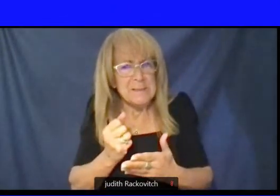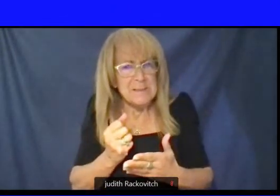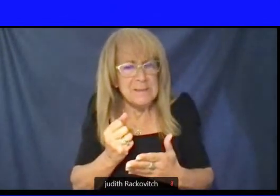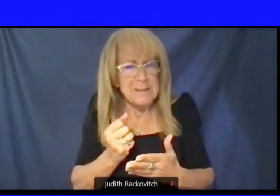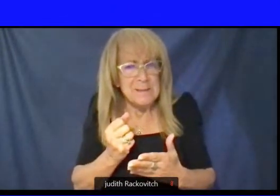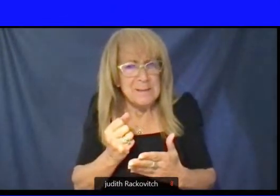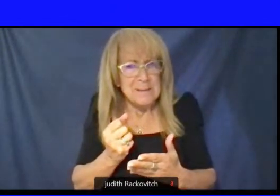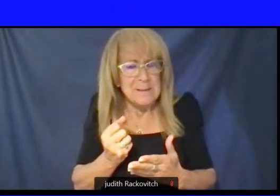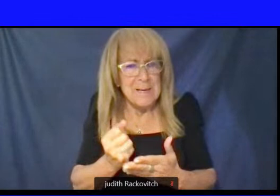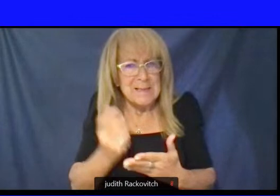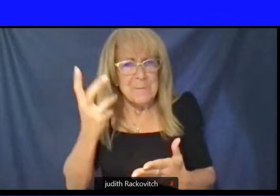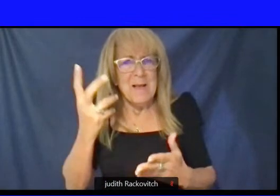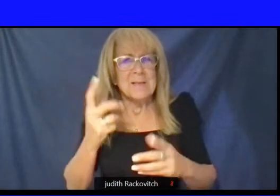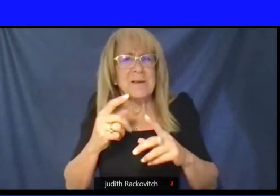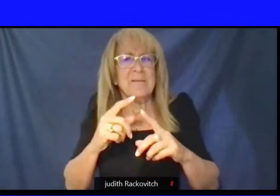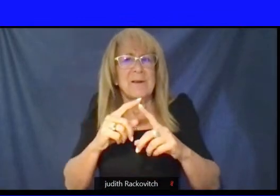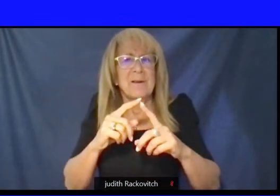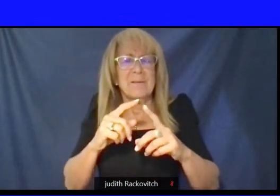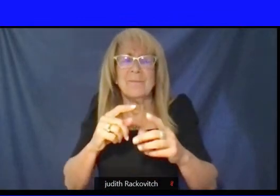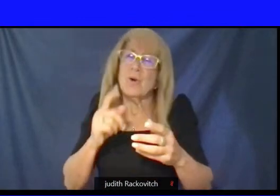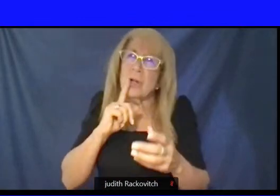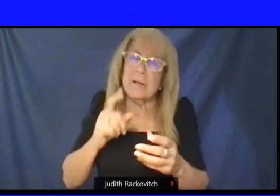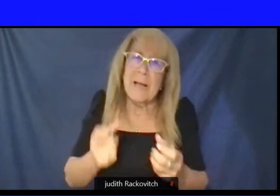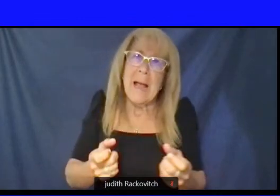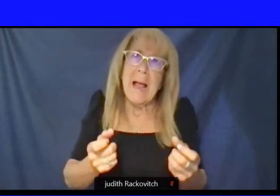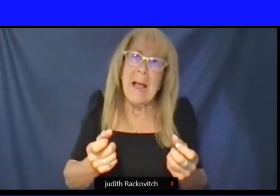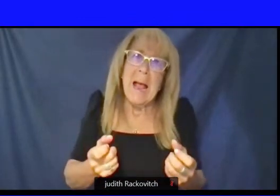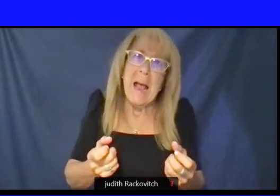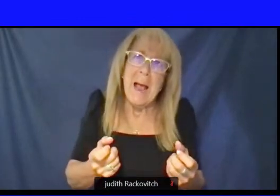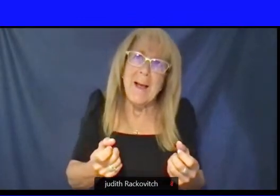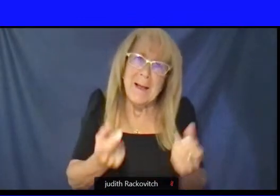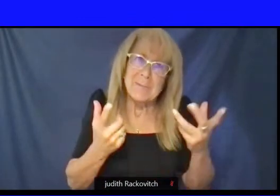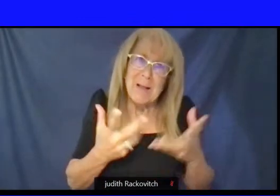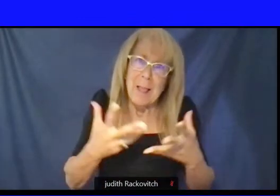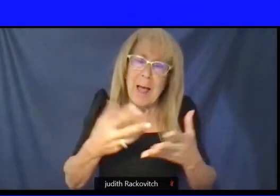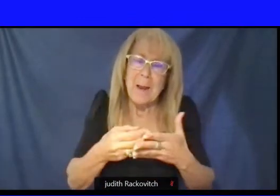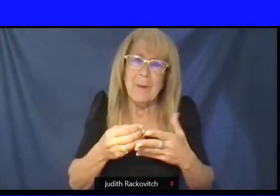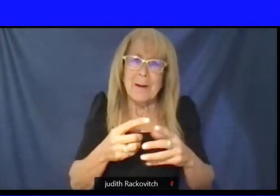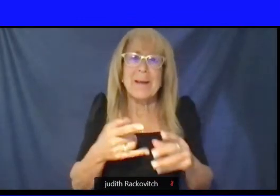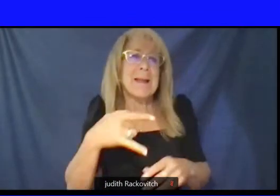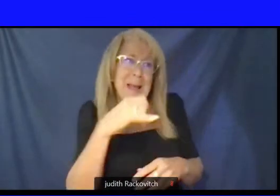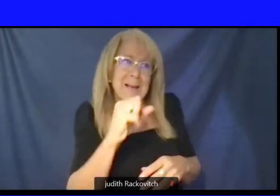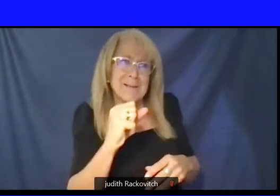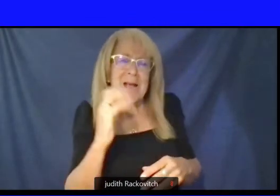Thanks, Barbara, for those comments. And Dr. McCray, did you have any questions or comments?